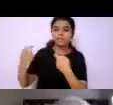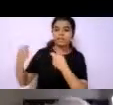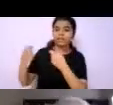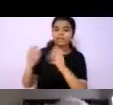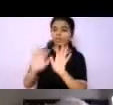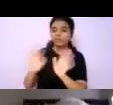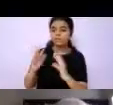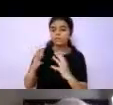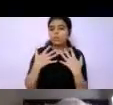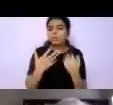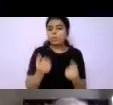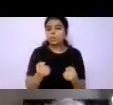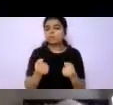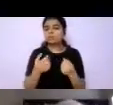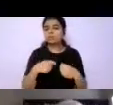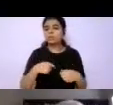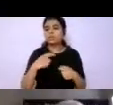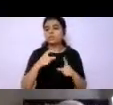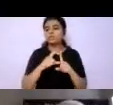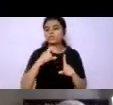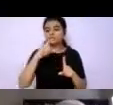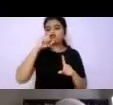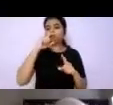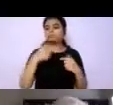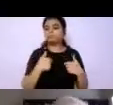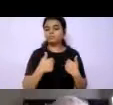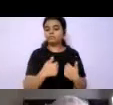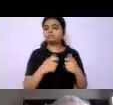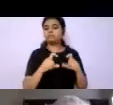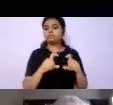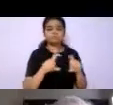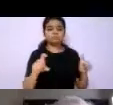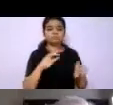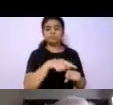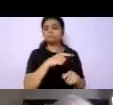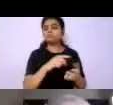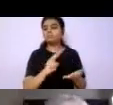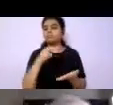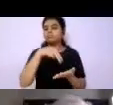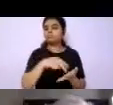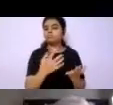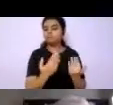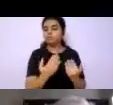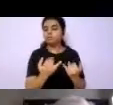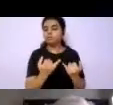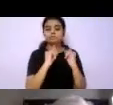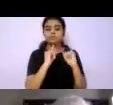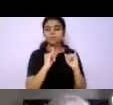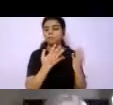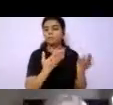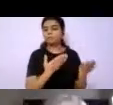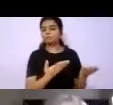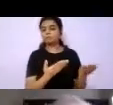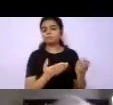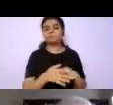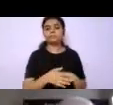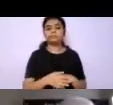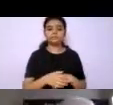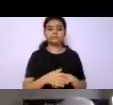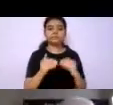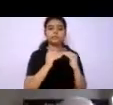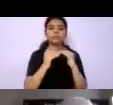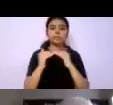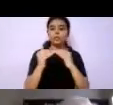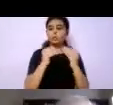dignity. On one view, our dignity gives us each equal claims to human